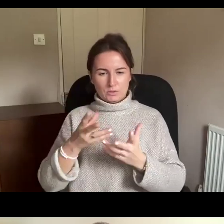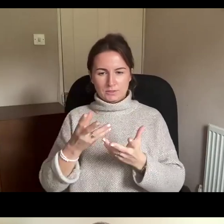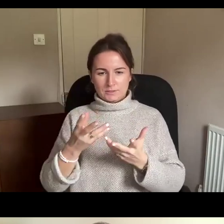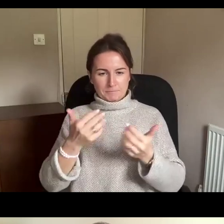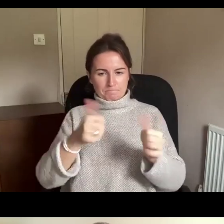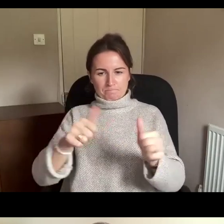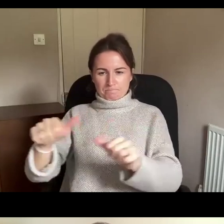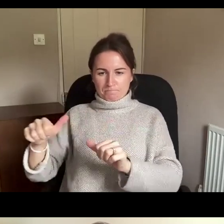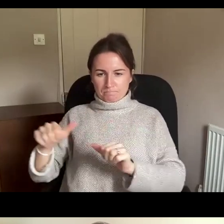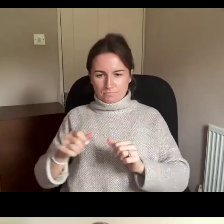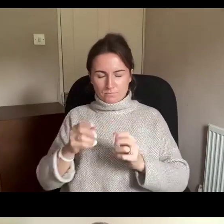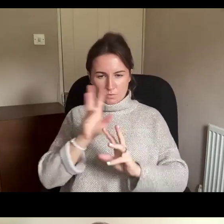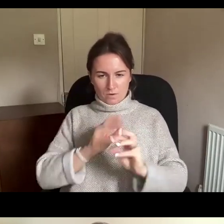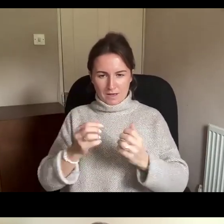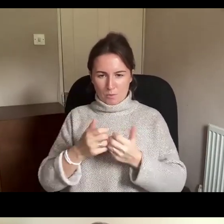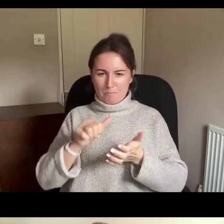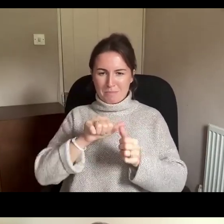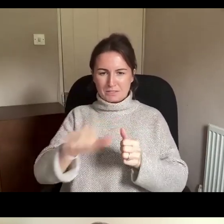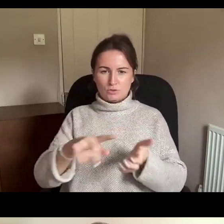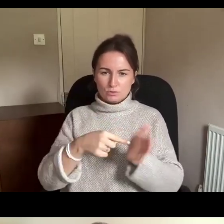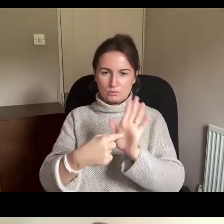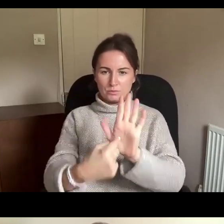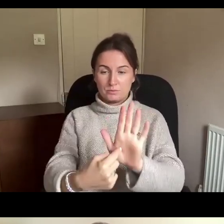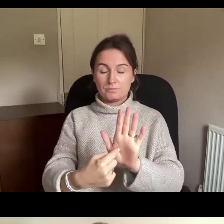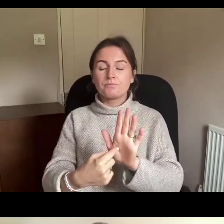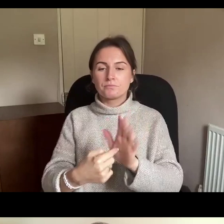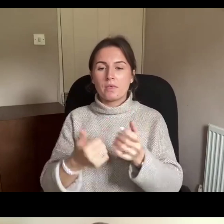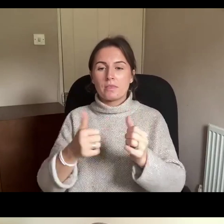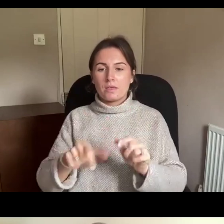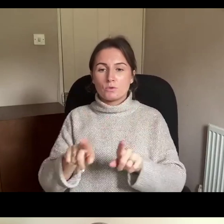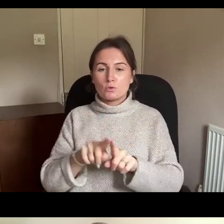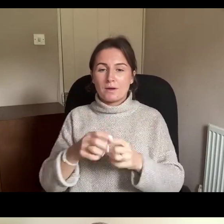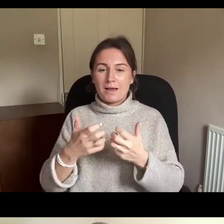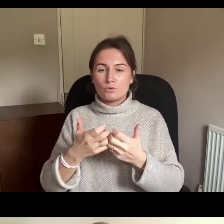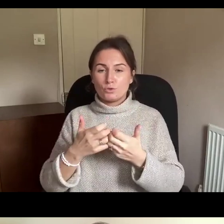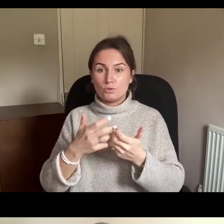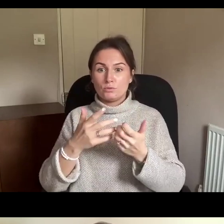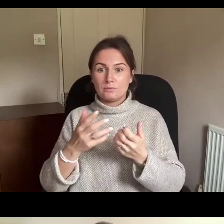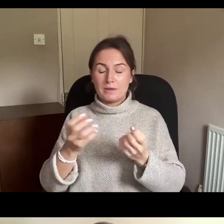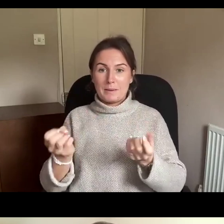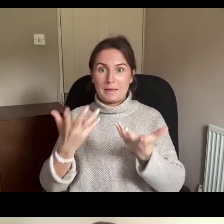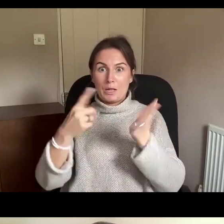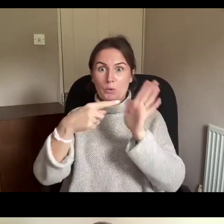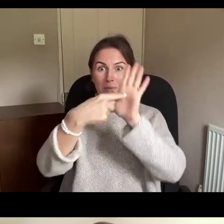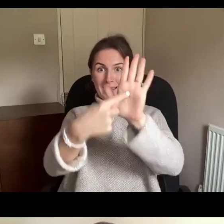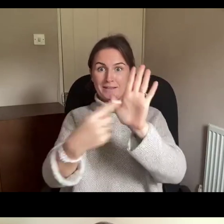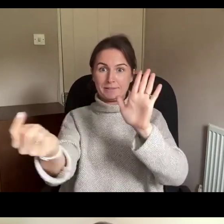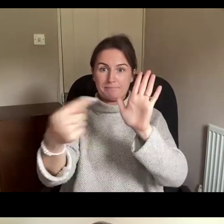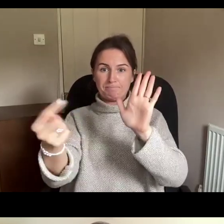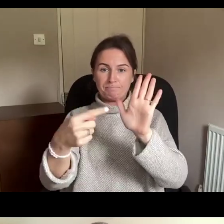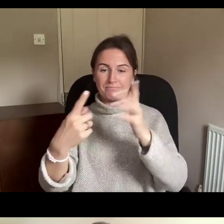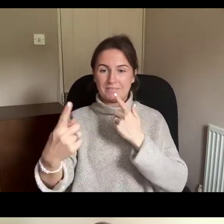solving. And then again, we was talking about Illuminate data and how amazing it would be if we could